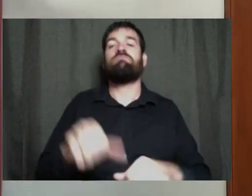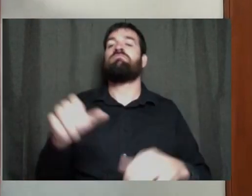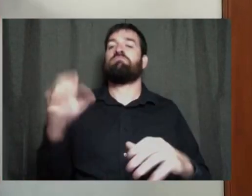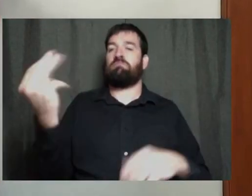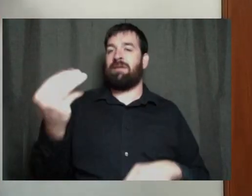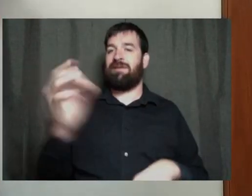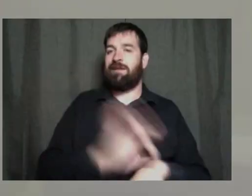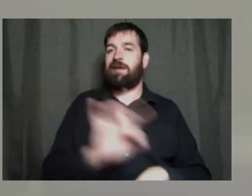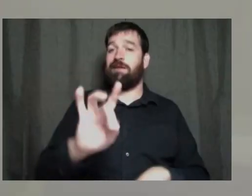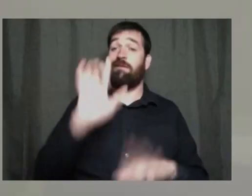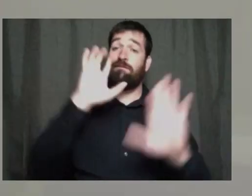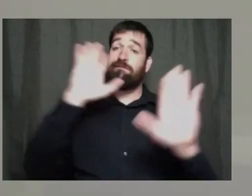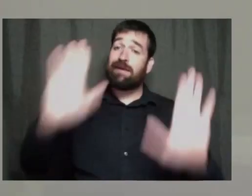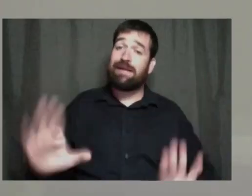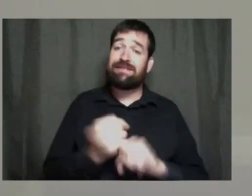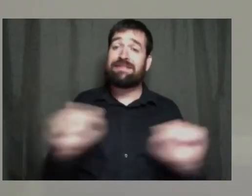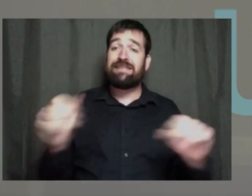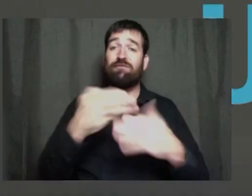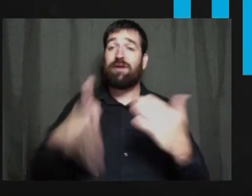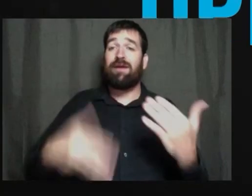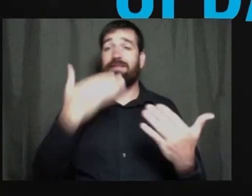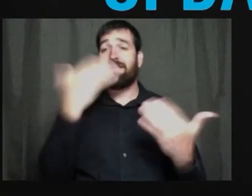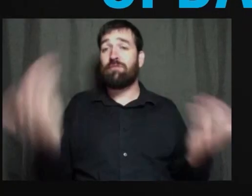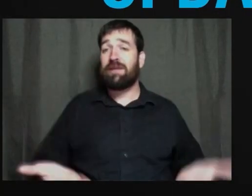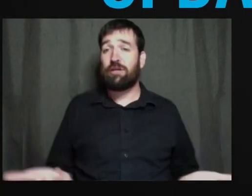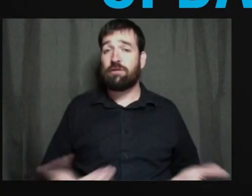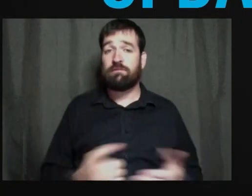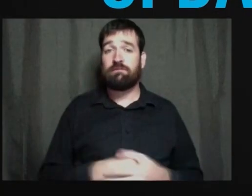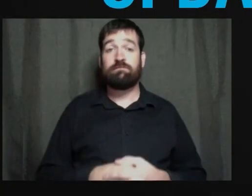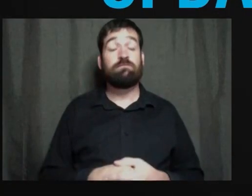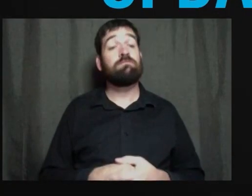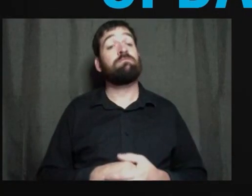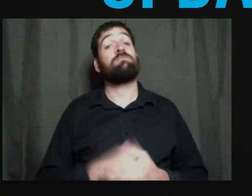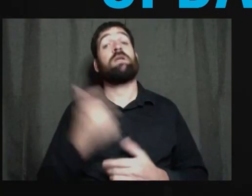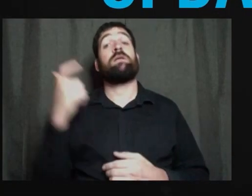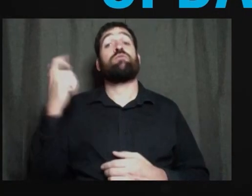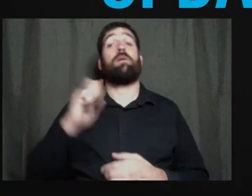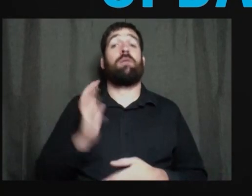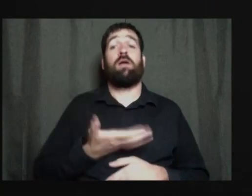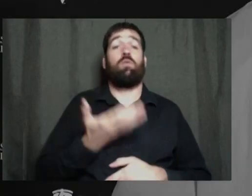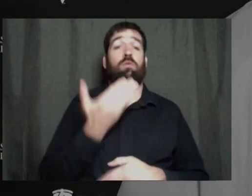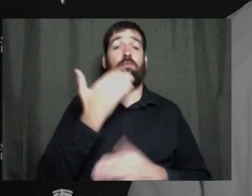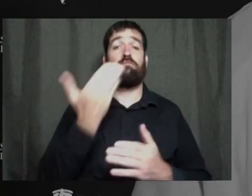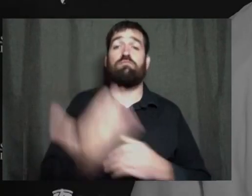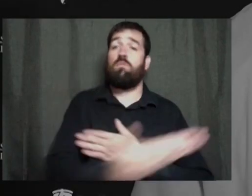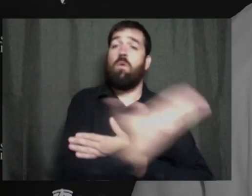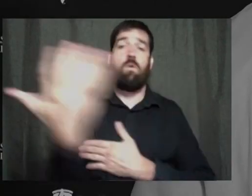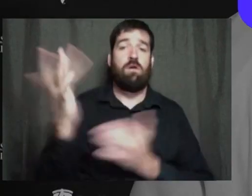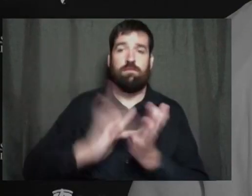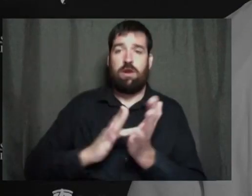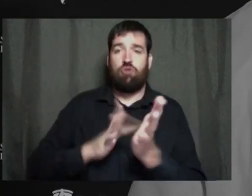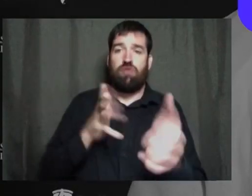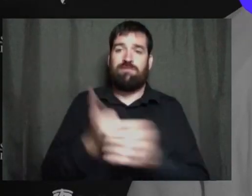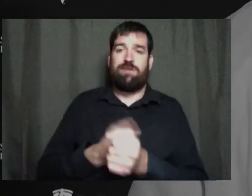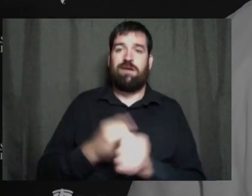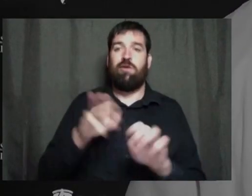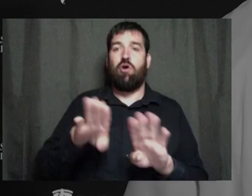and safe weekend. Thanks for being with us. Subscribe to our morning medical update and open mics